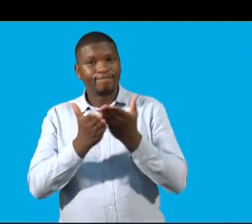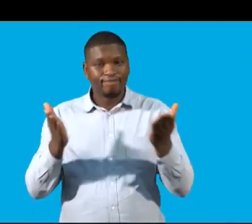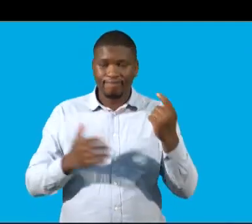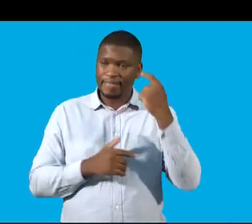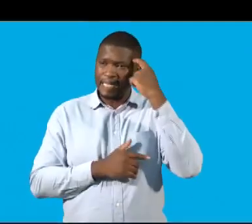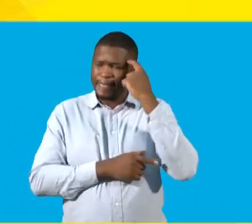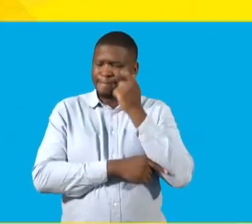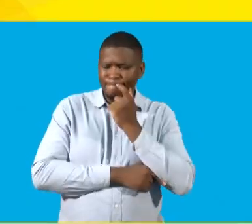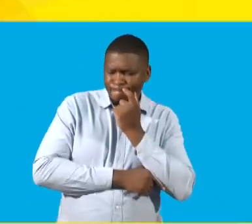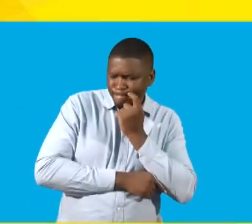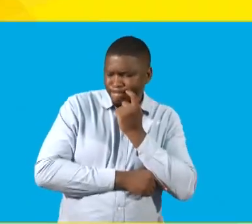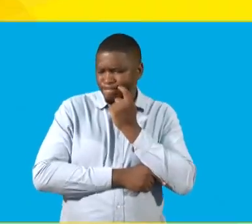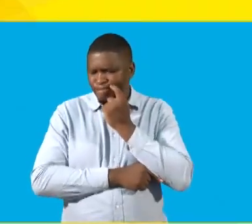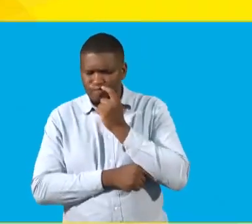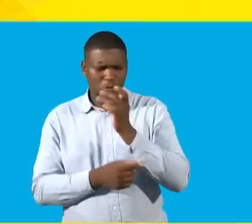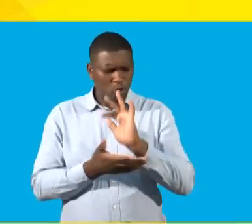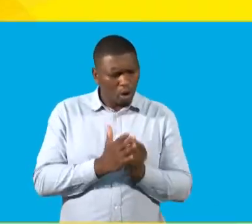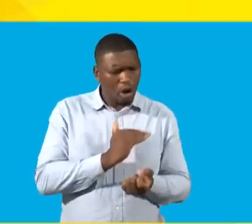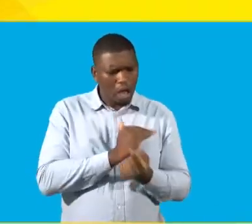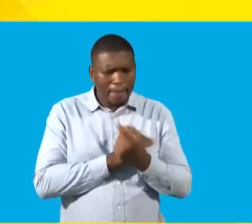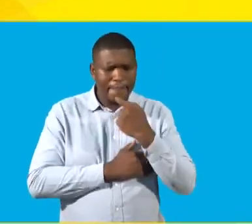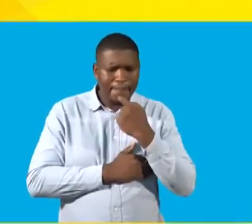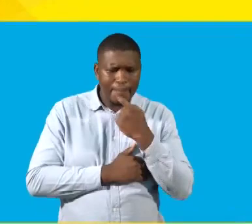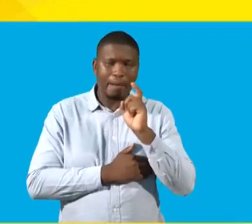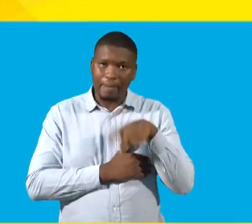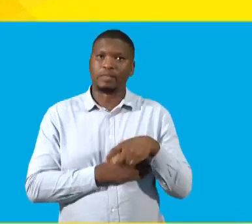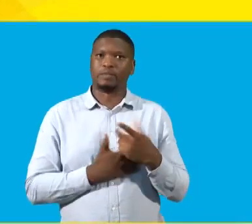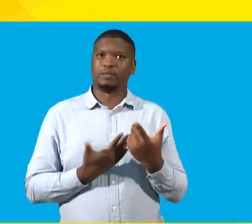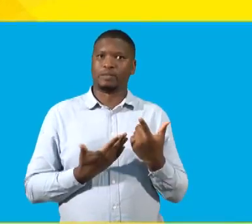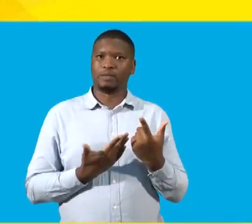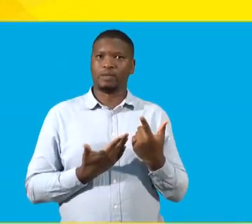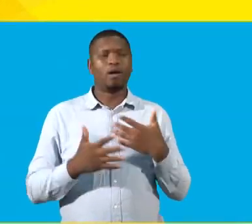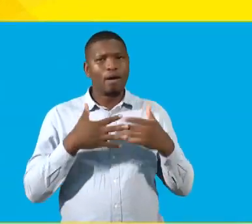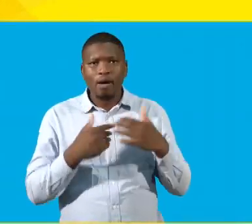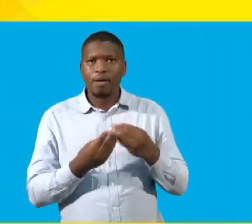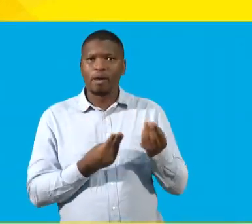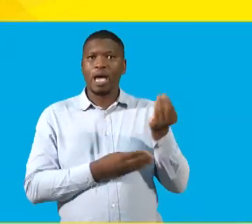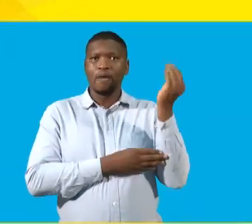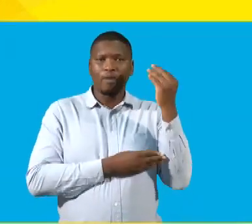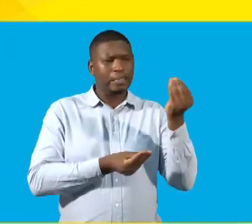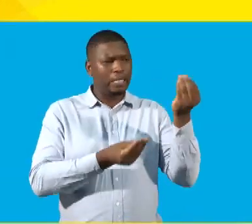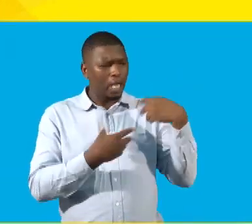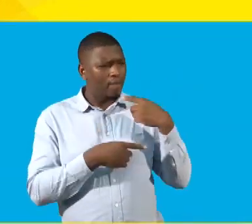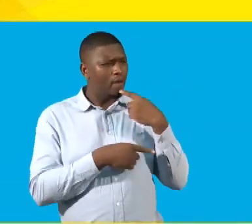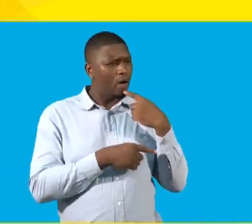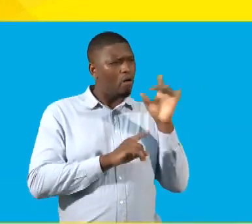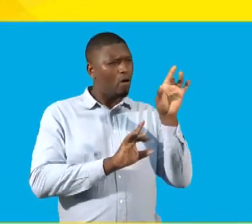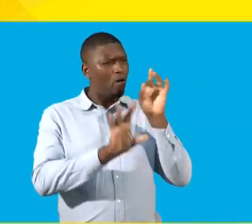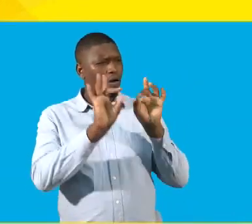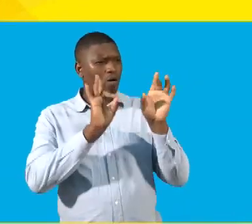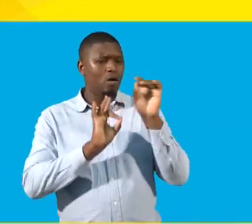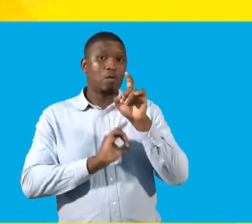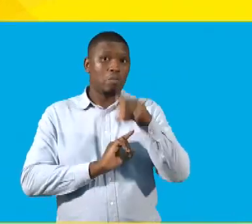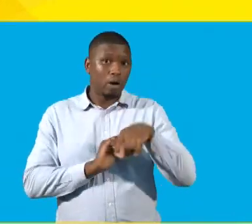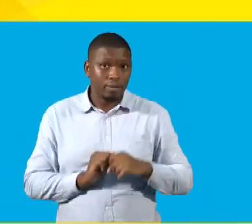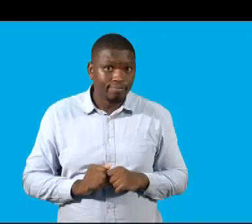to think about the scenario and what is happening here. And of course, to take into account each and every detail that has been given to us in